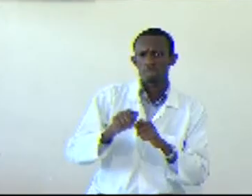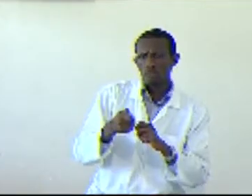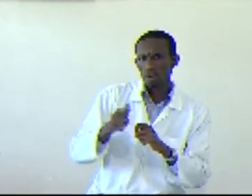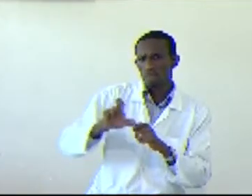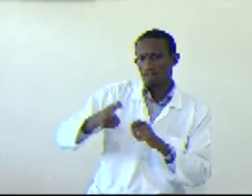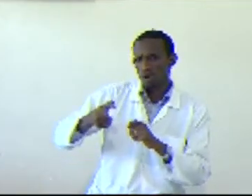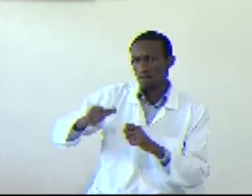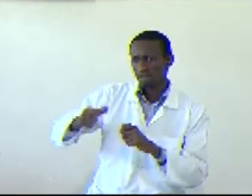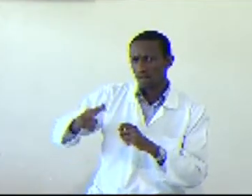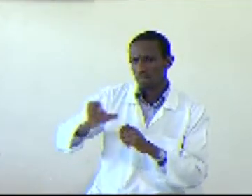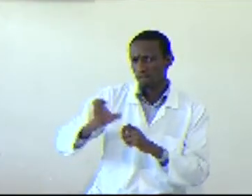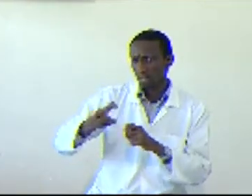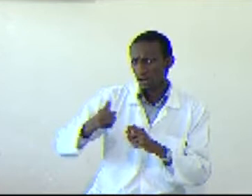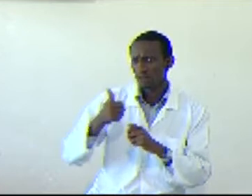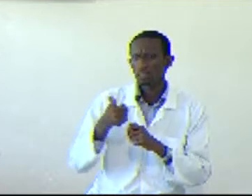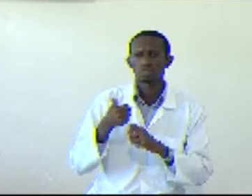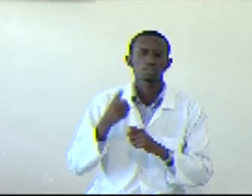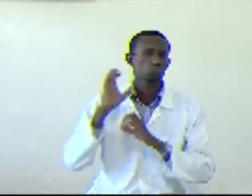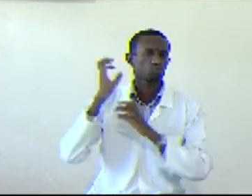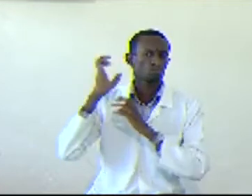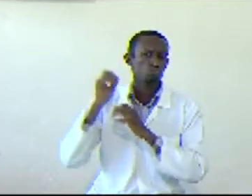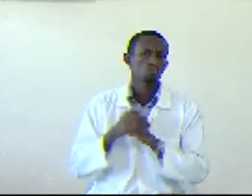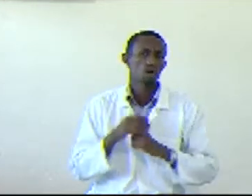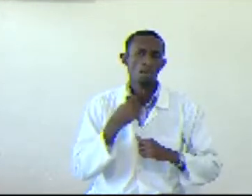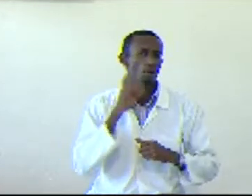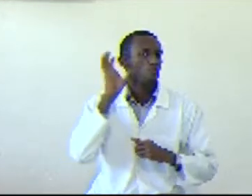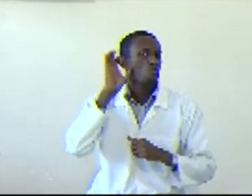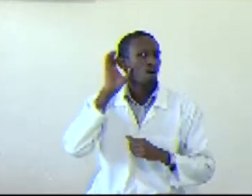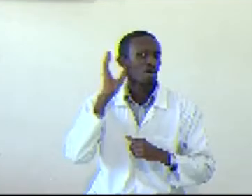frequencies, okay? So then let's continue now.